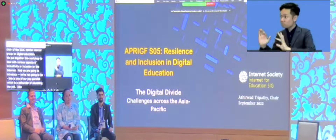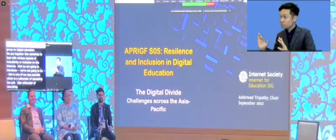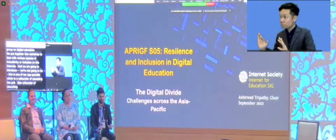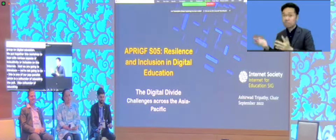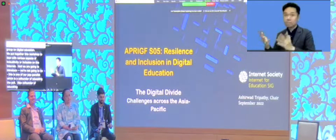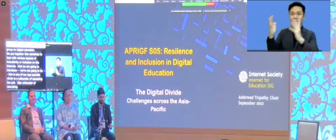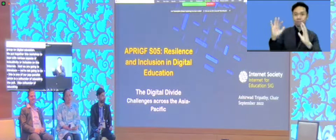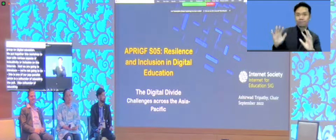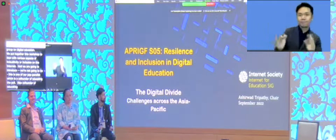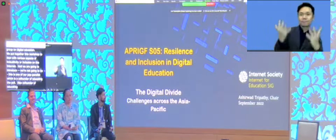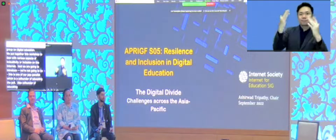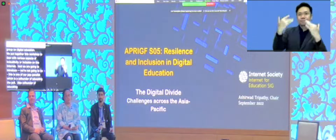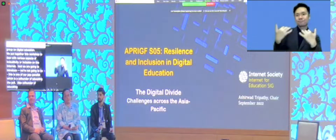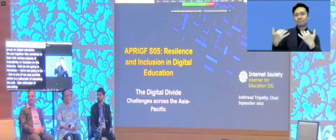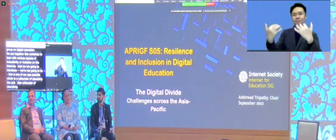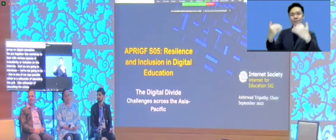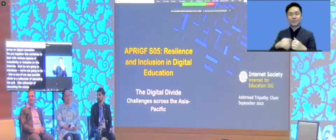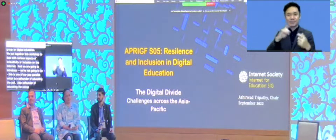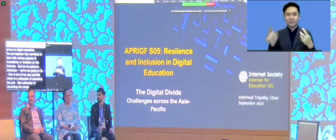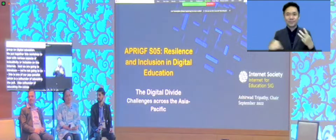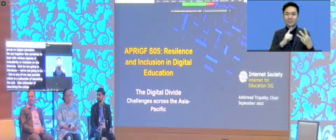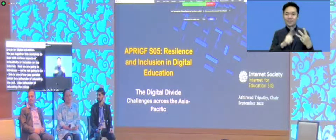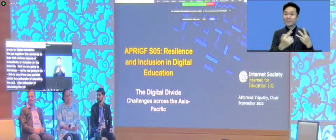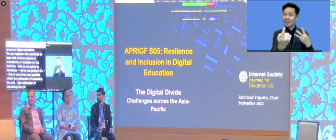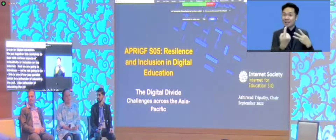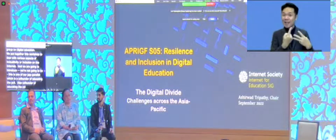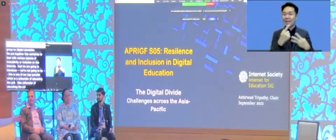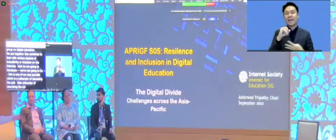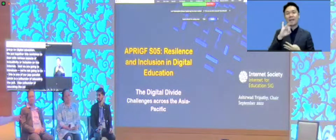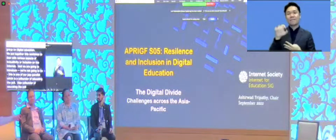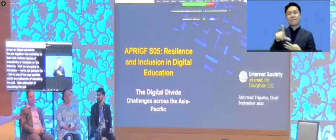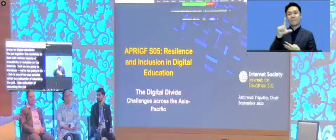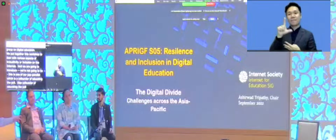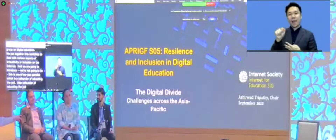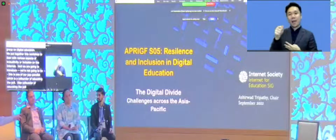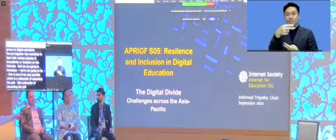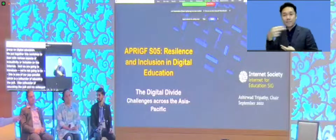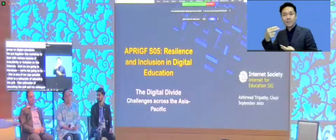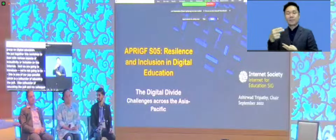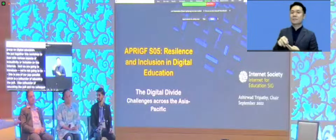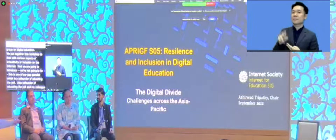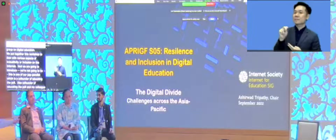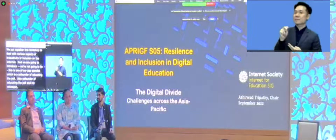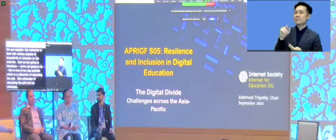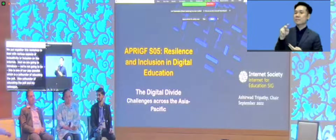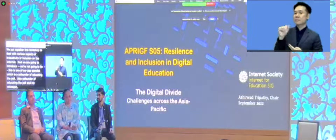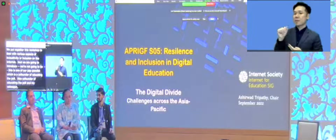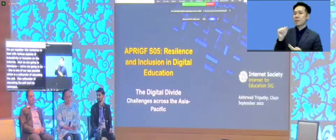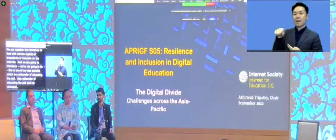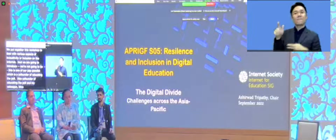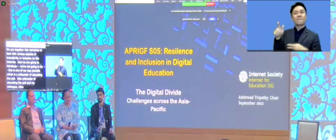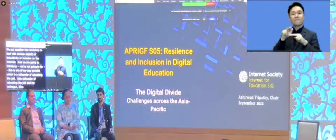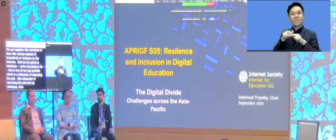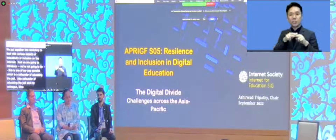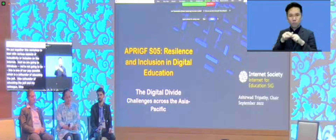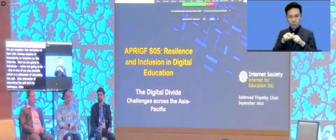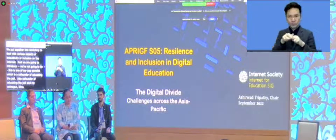And my colleague from IFLA, Nakaora from Fiji.